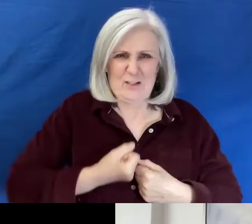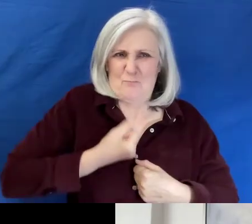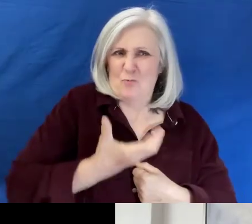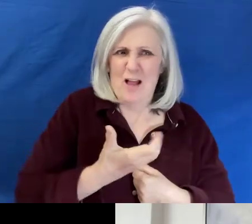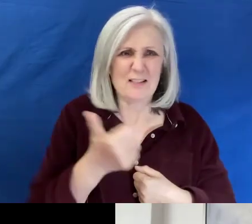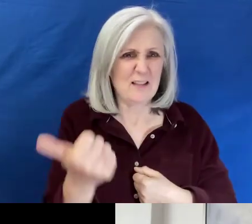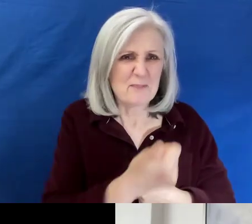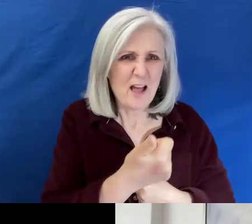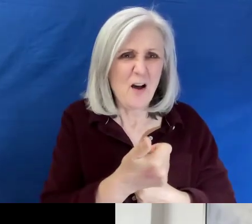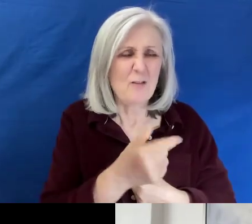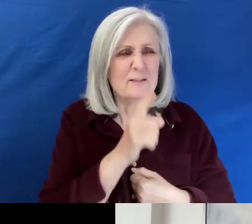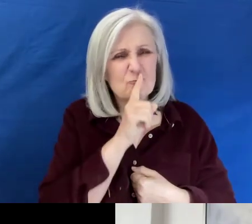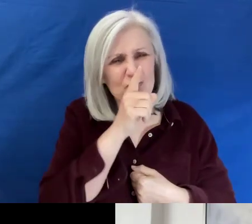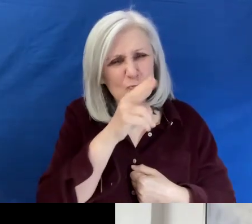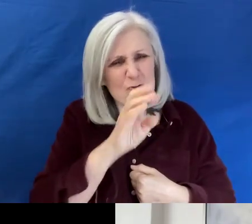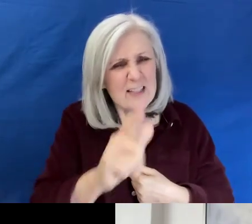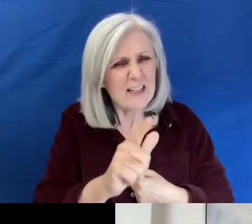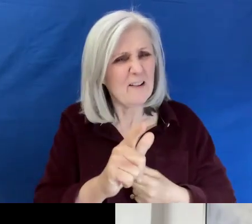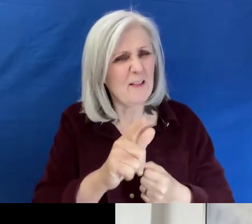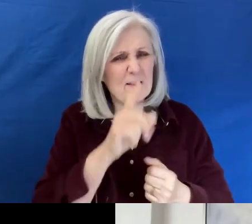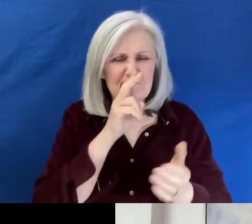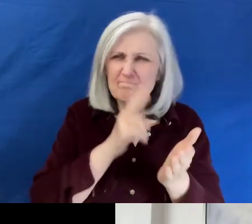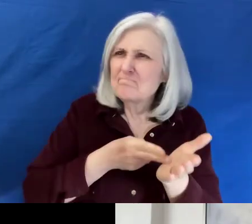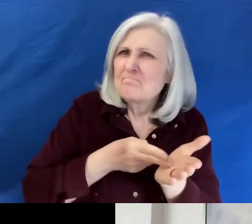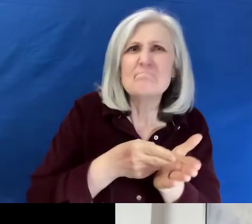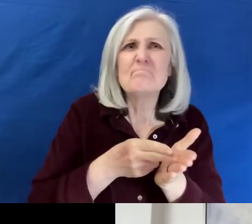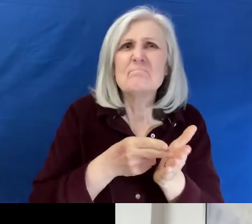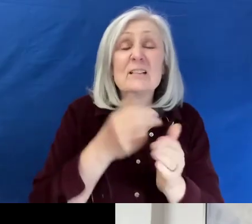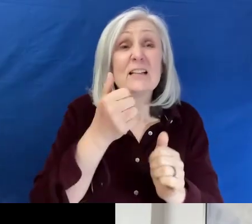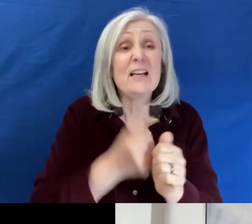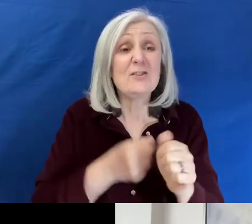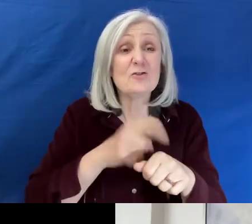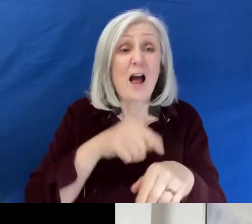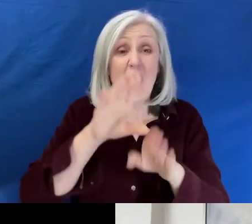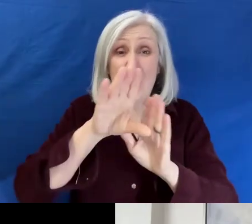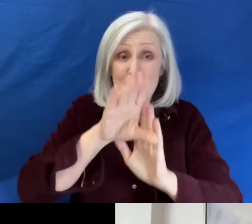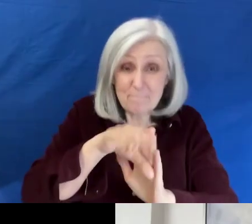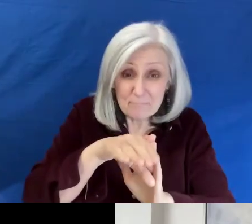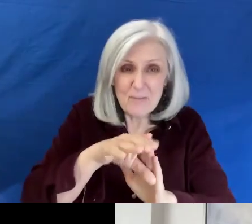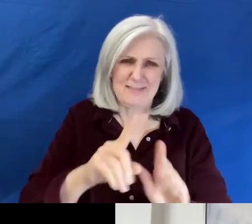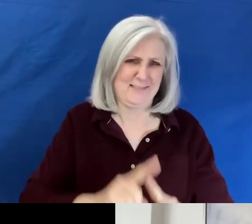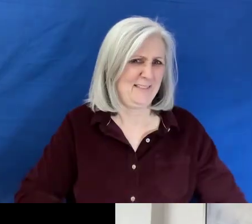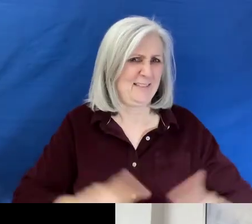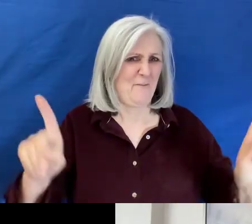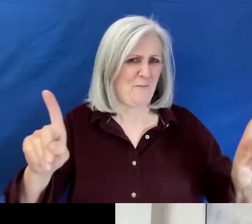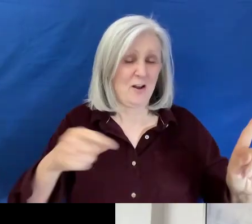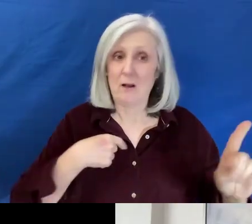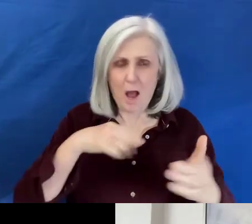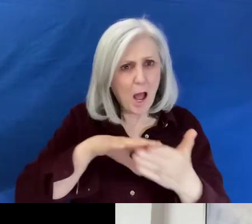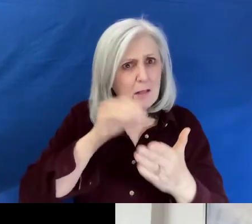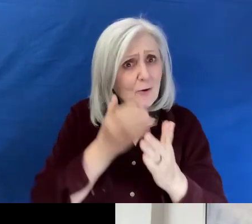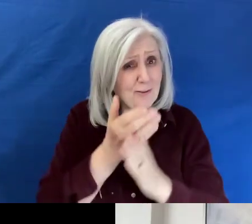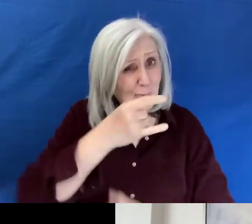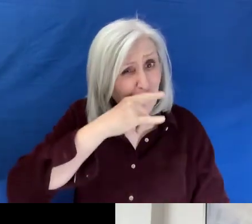and genuine. And every take is completely different for them. And I love that. Like, I find I learn through